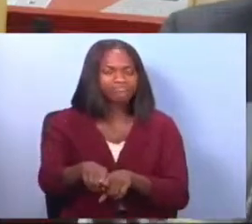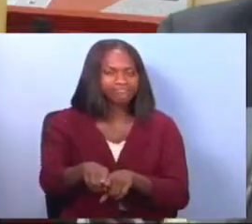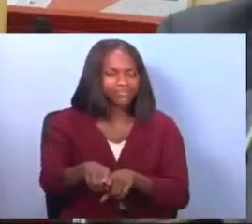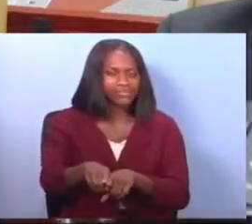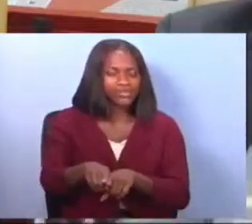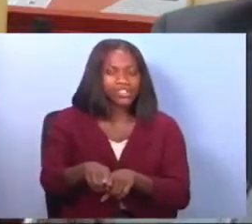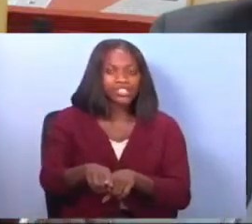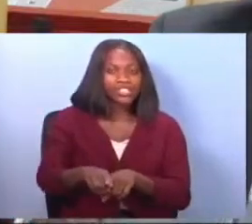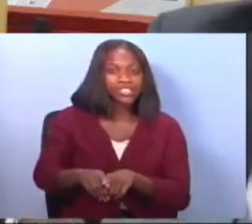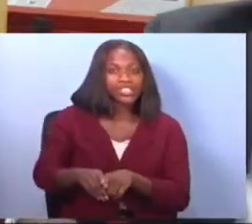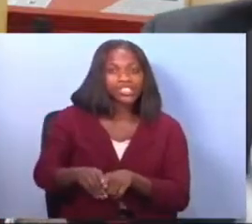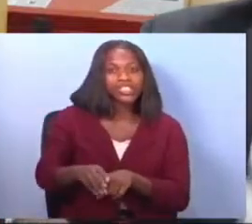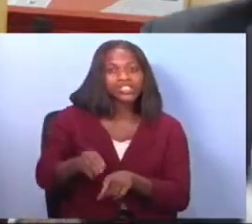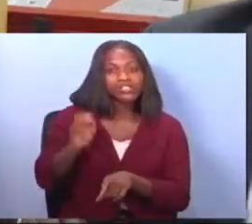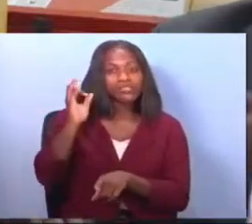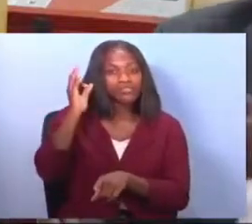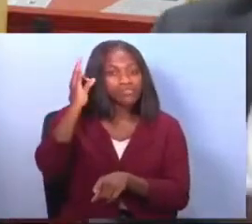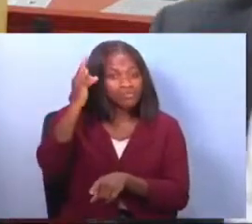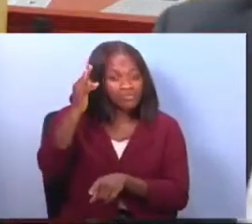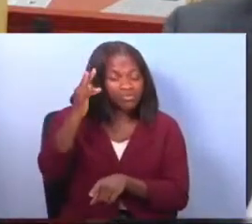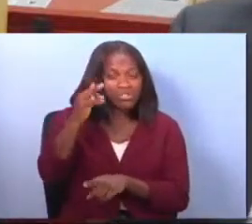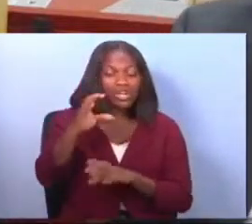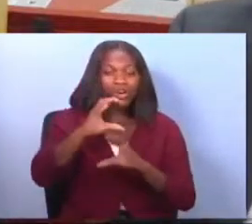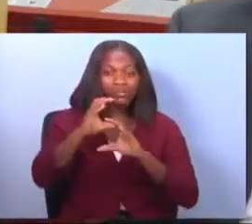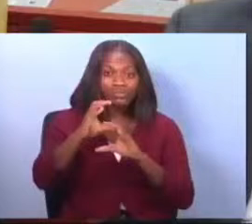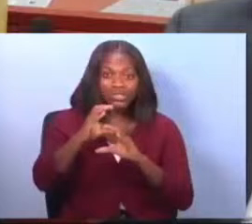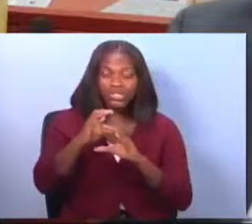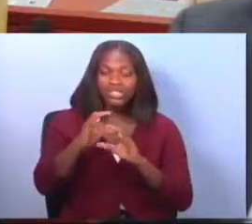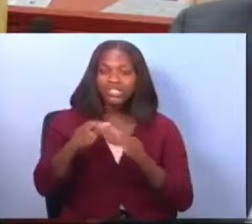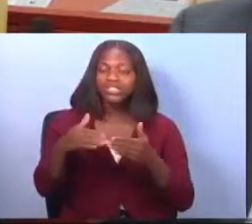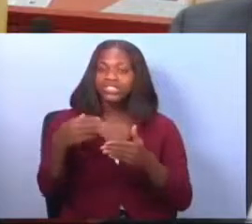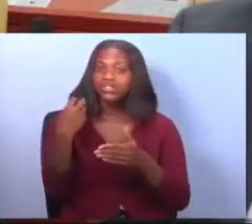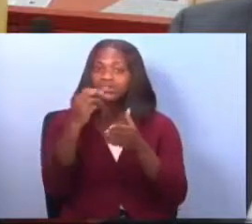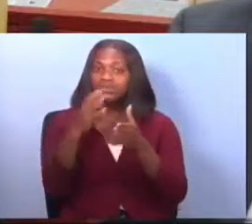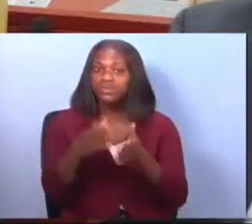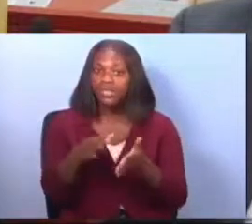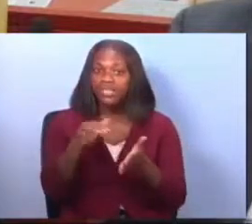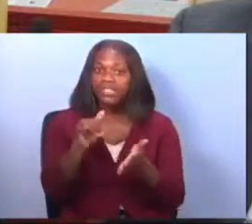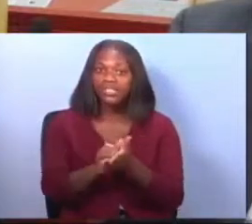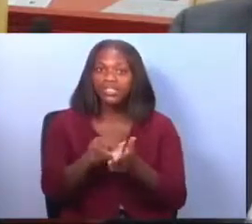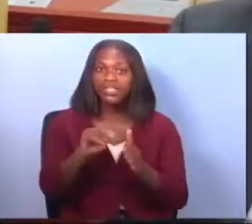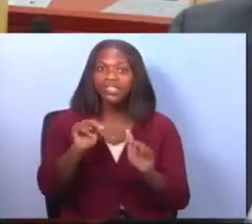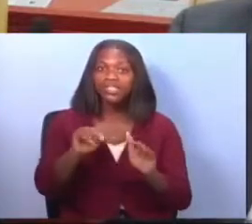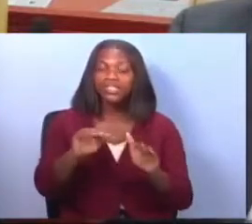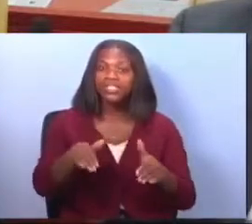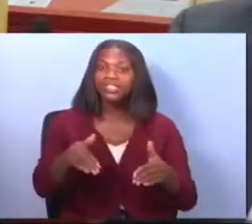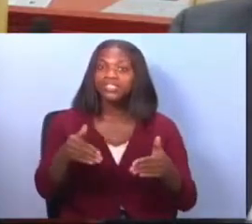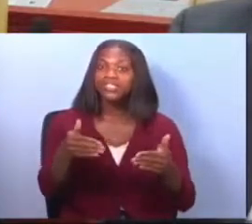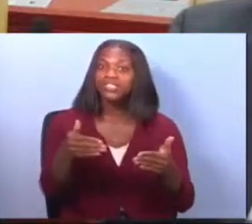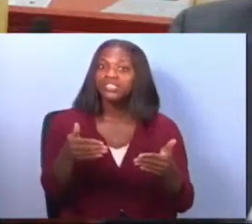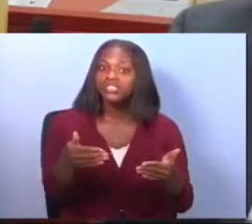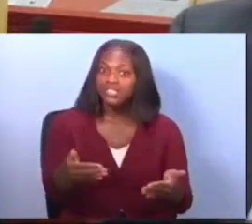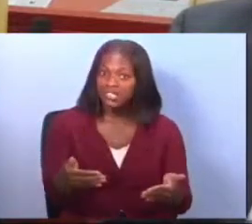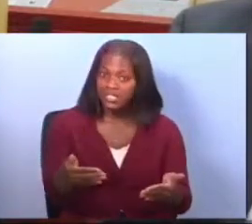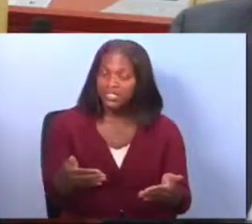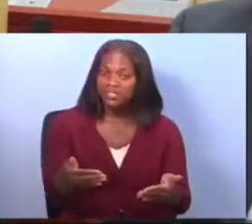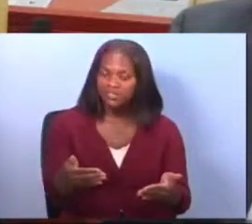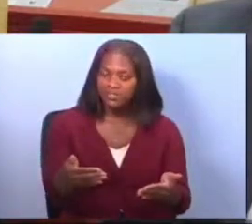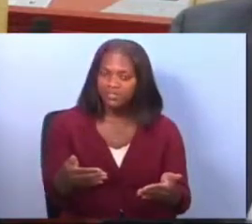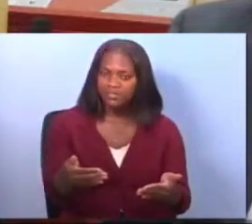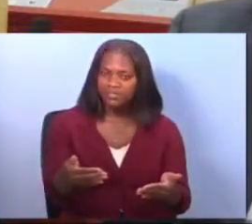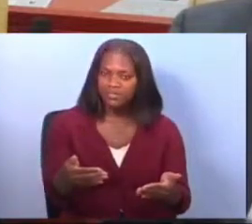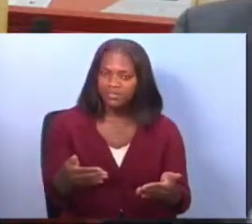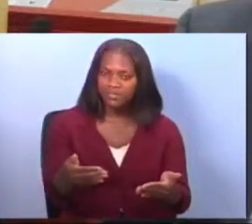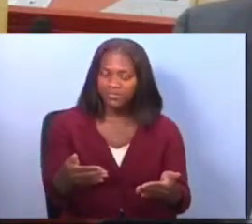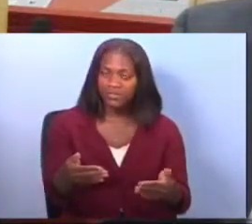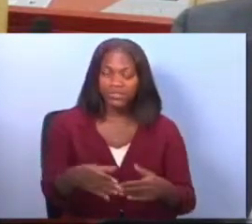comes to the attention of Mr. Speaker that requires referral, Mr. Speaker can go ahead and make those referrals, and